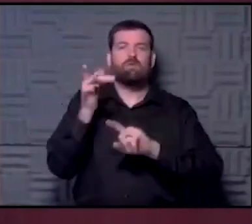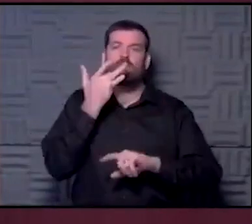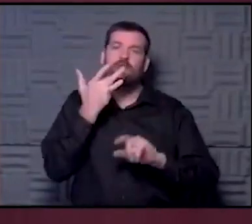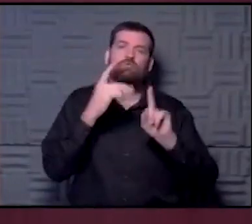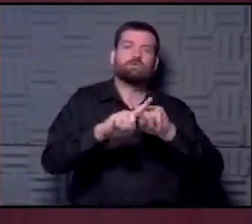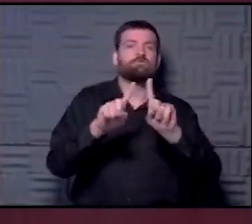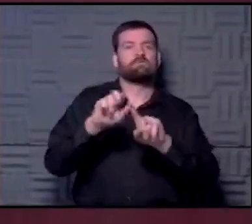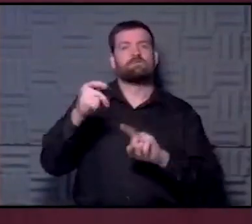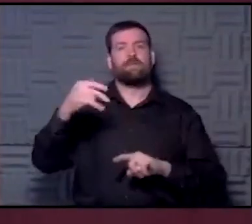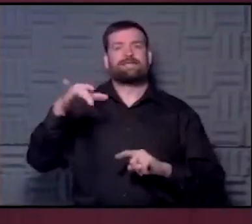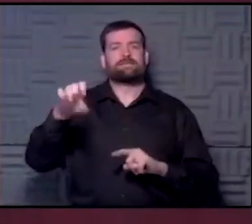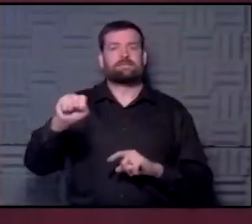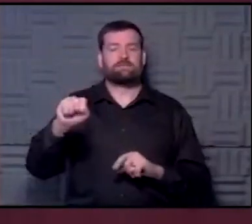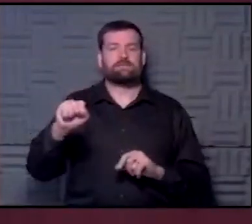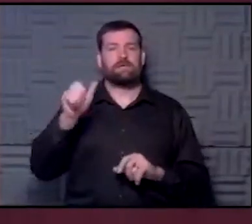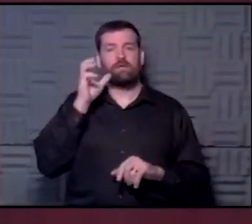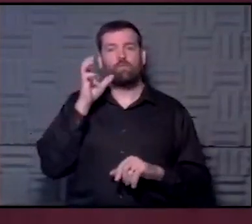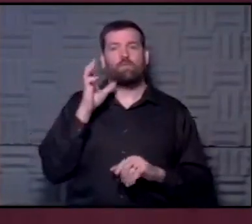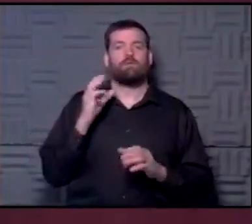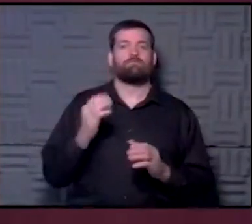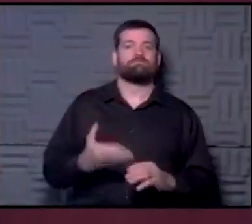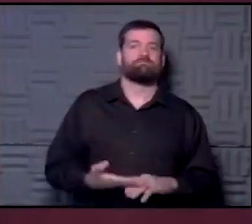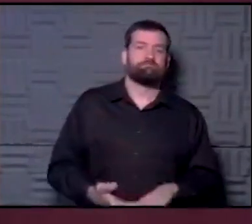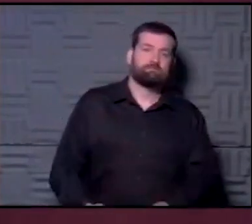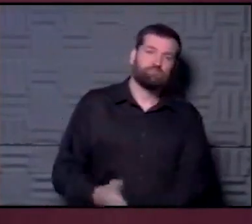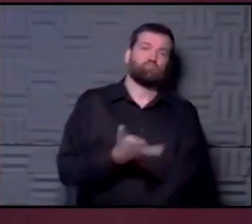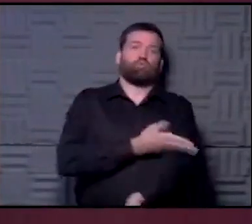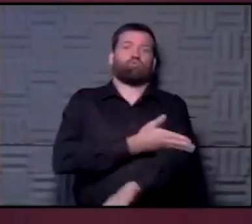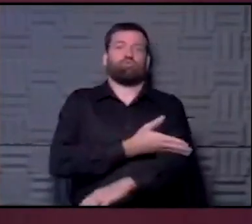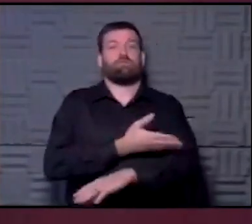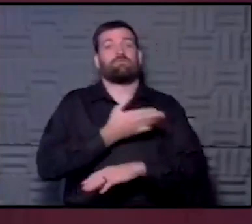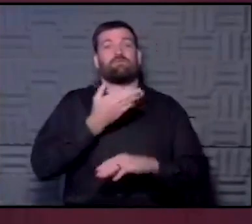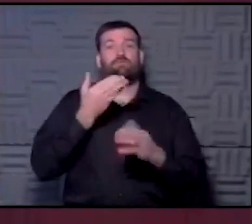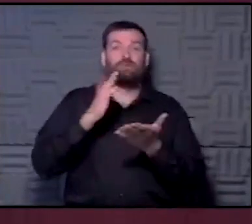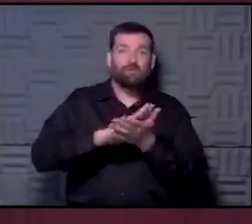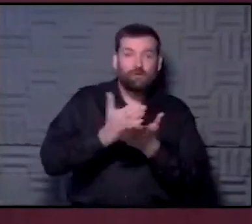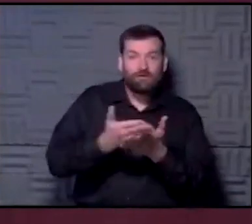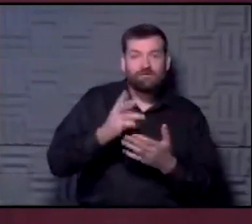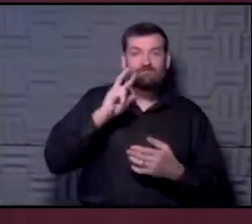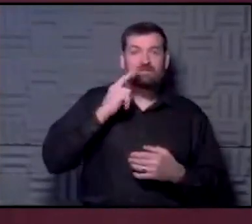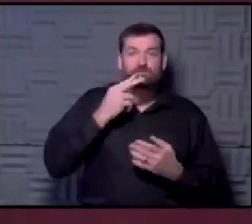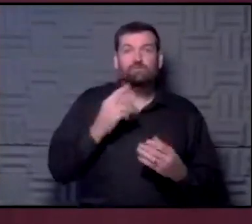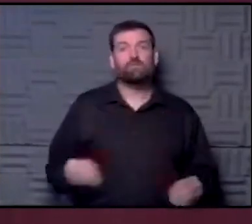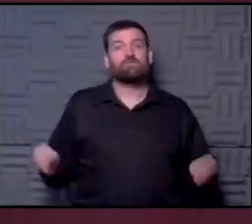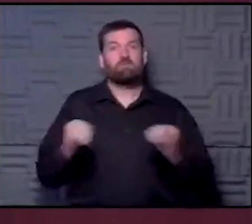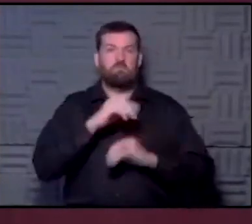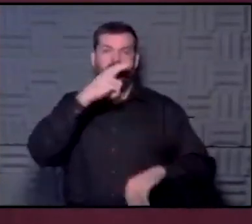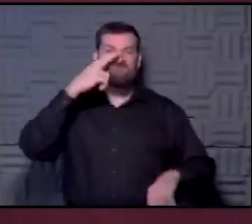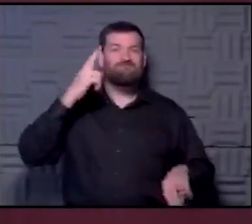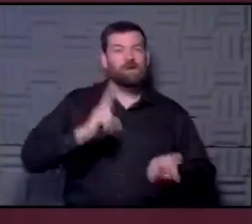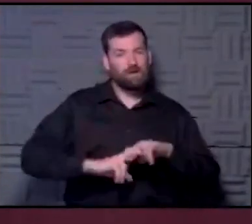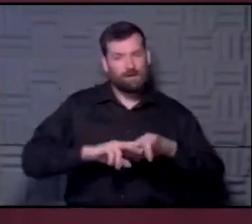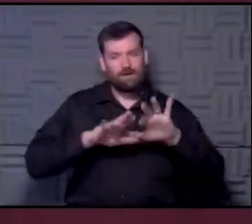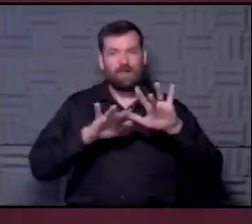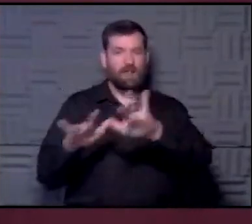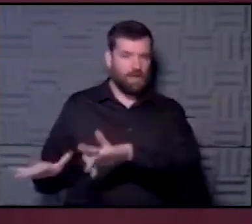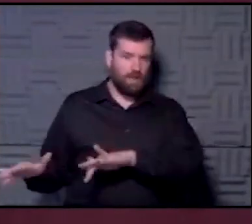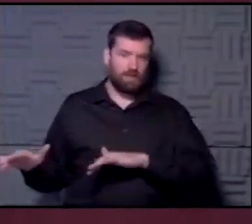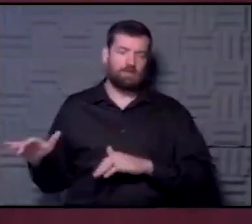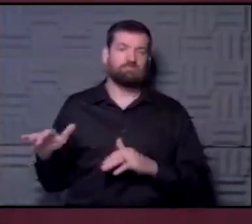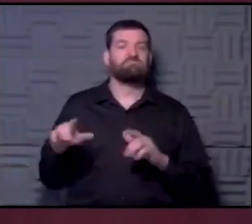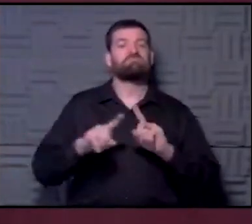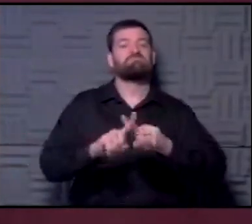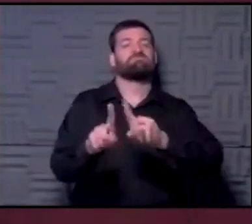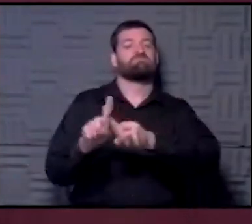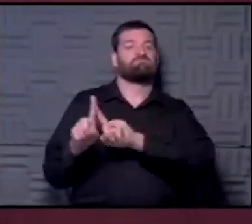flavorings of our foods, I think that's going to enhance us making vegetables more fun and things like that. So kind of getting in the kitchen and